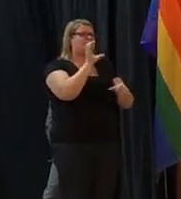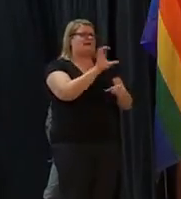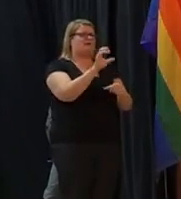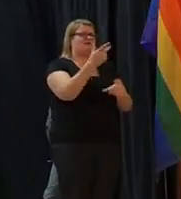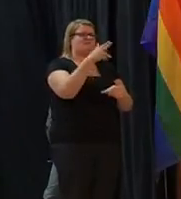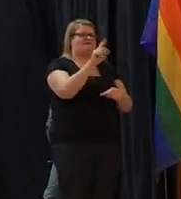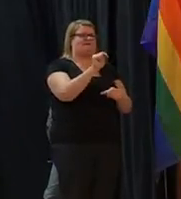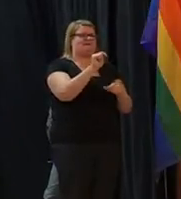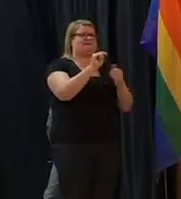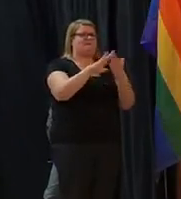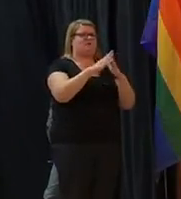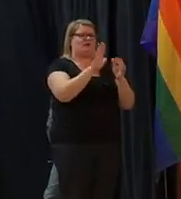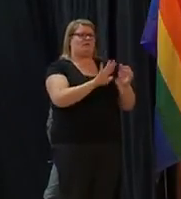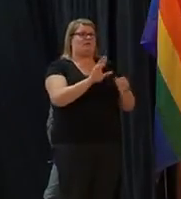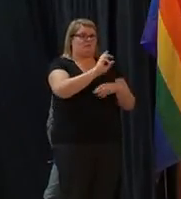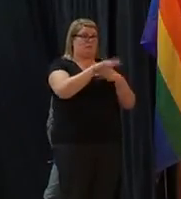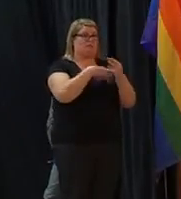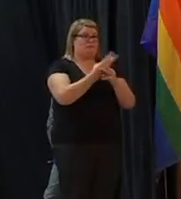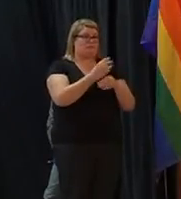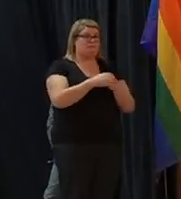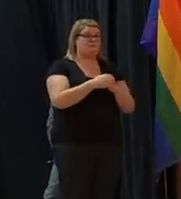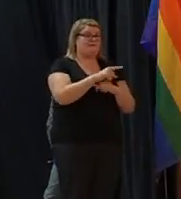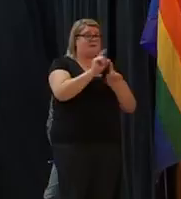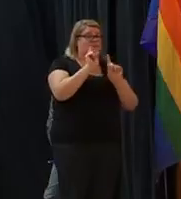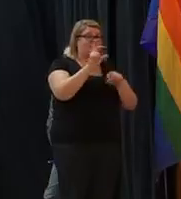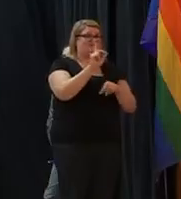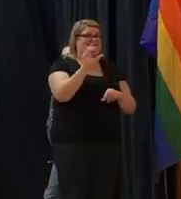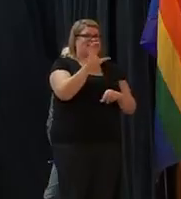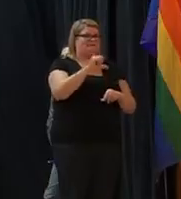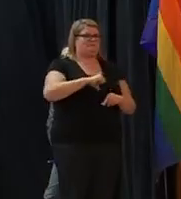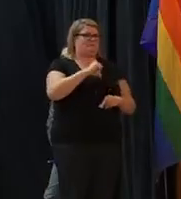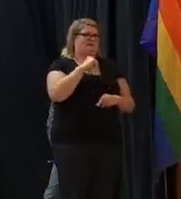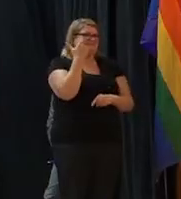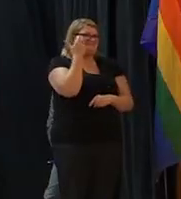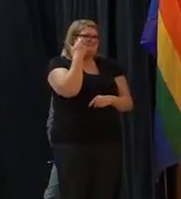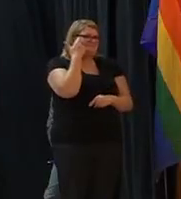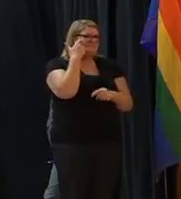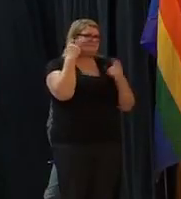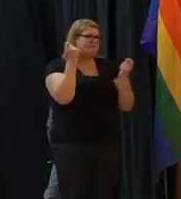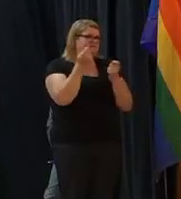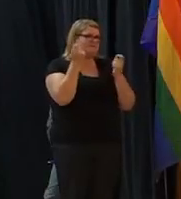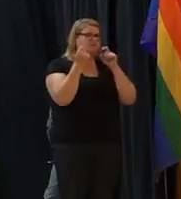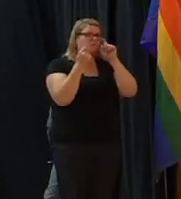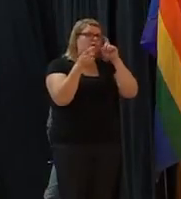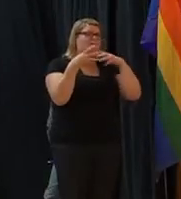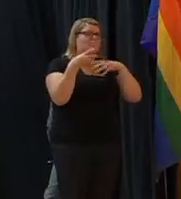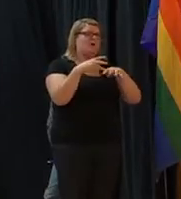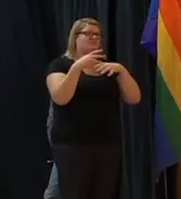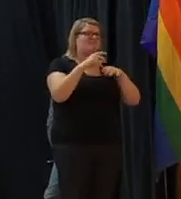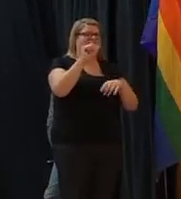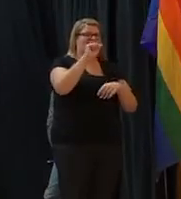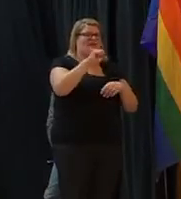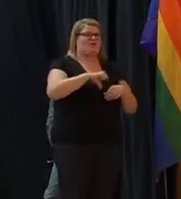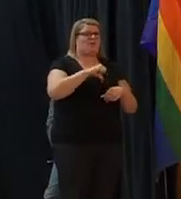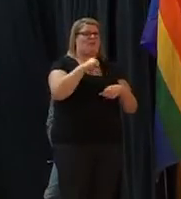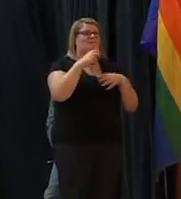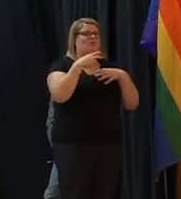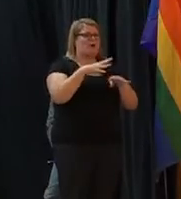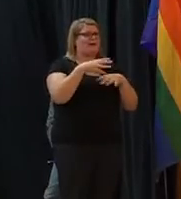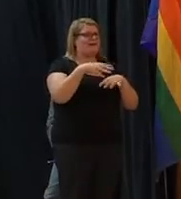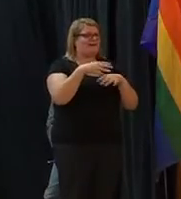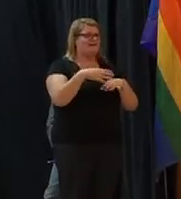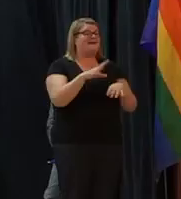community worldwide, attended DC Pride festivities, marched in the Seattle Pride